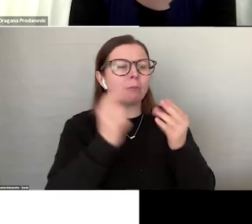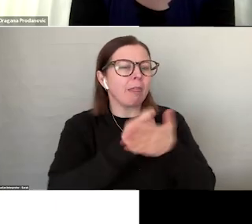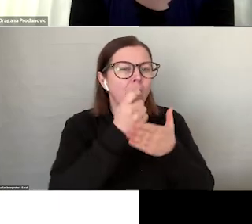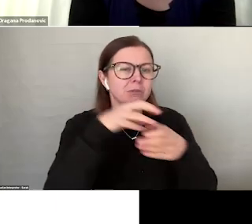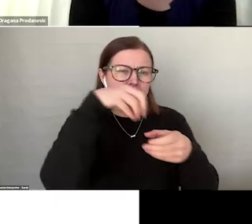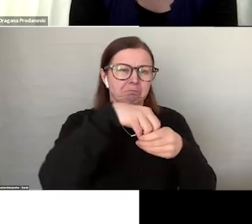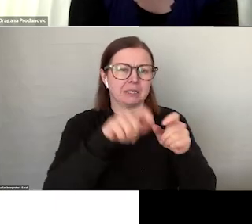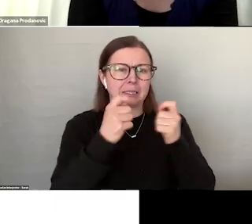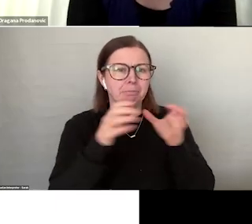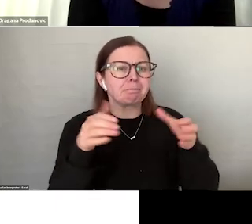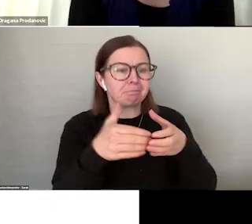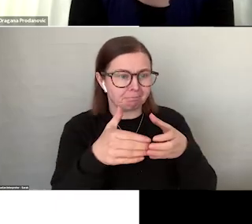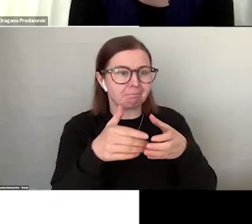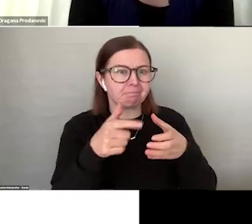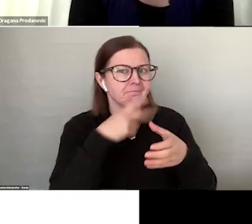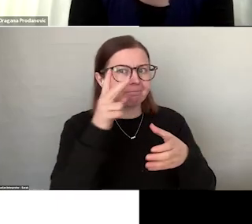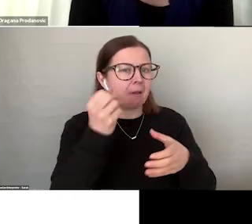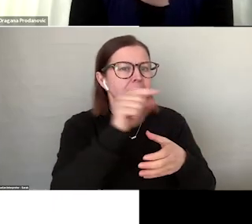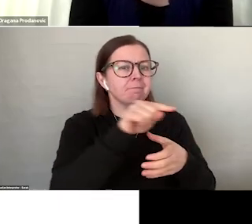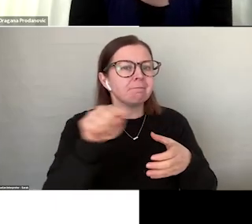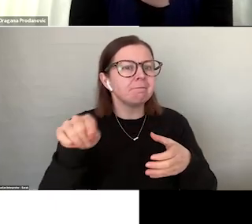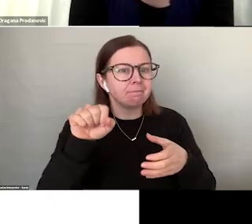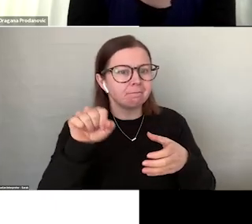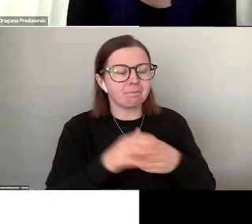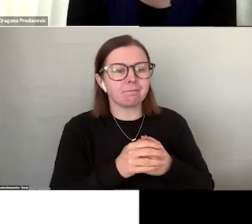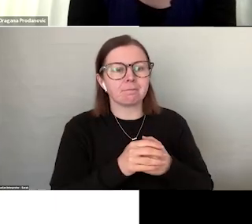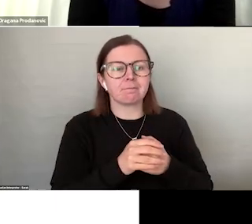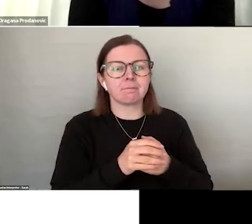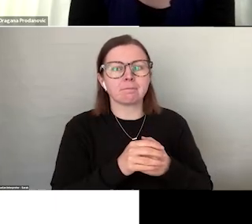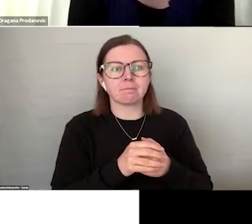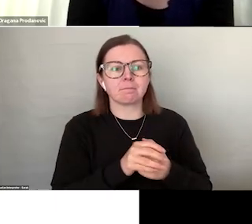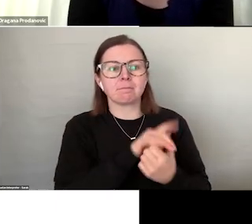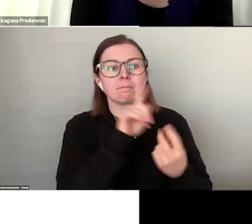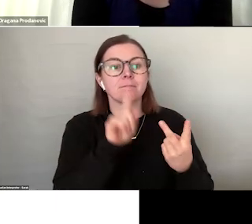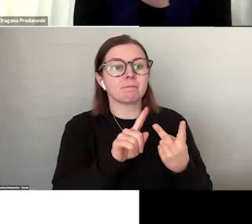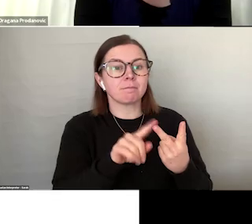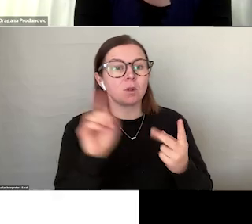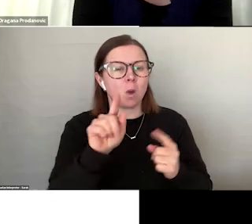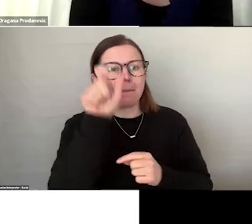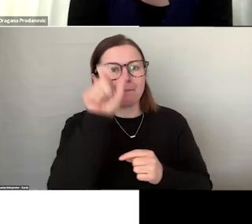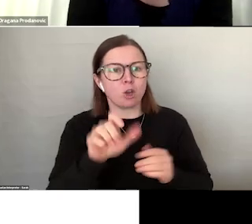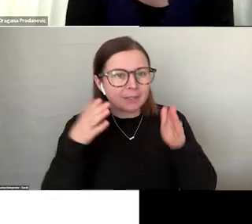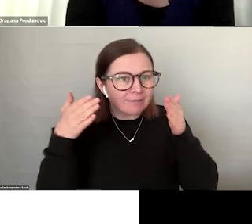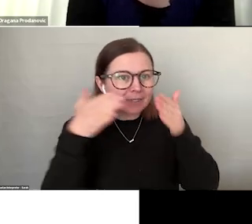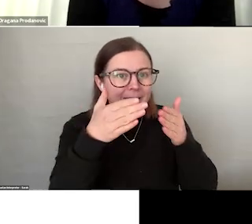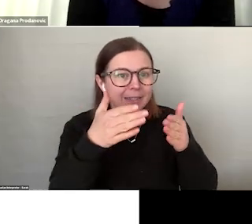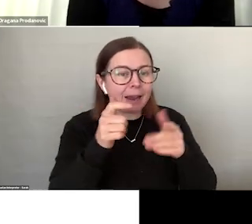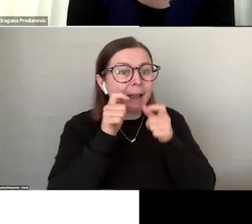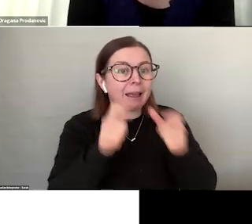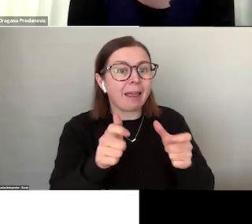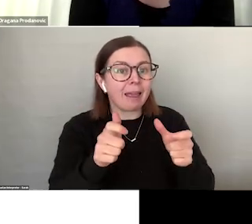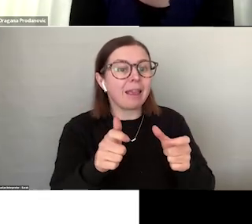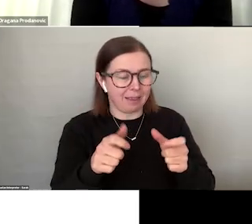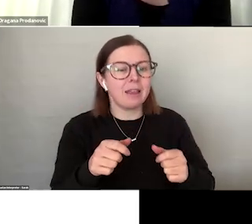team. The second thing that we found was person-centered care. Person-centered care